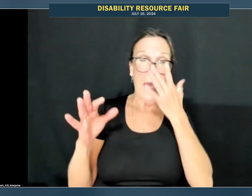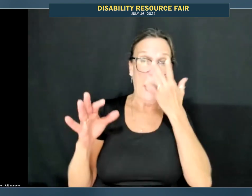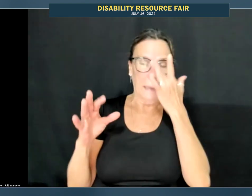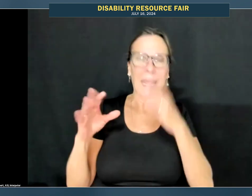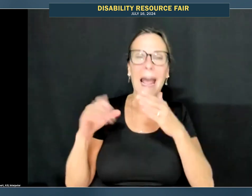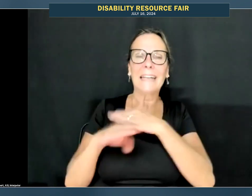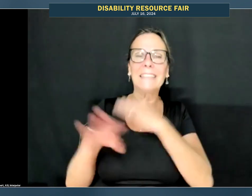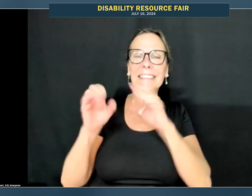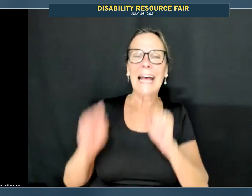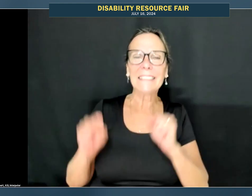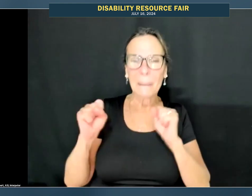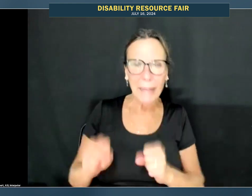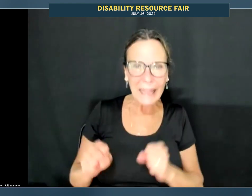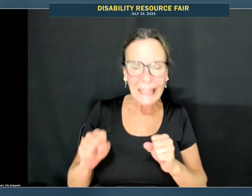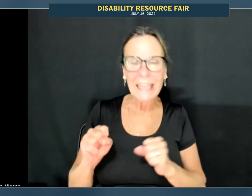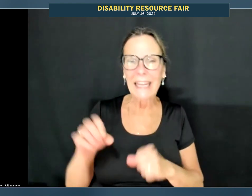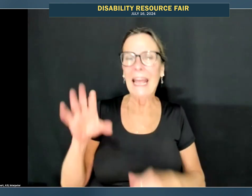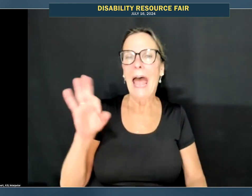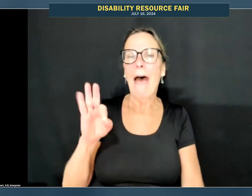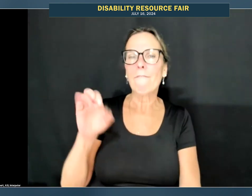accessibility@forbeslibrary.org. Thank you.